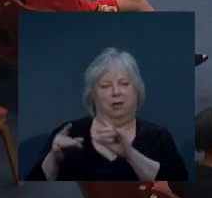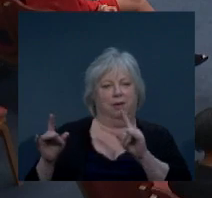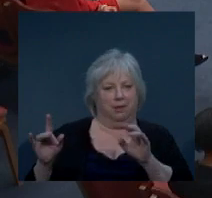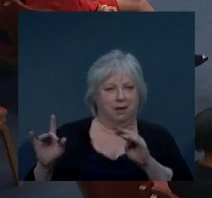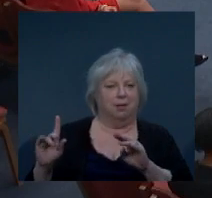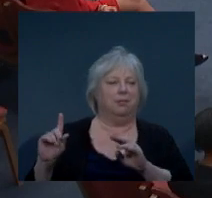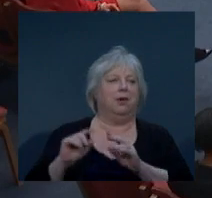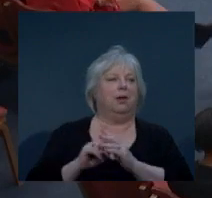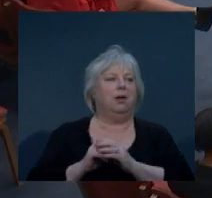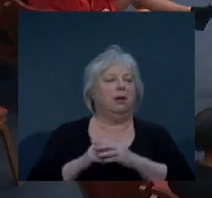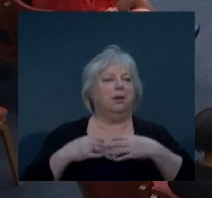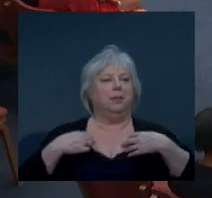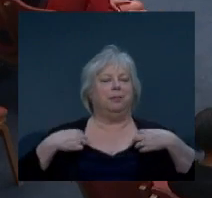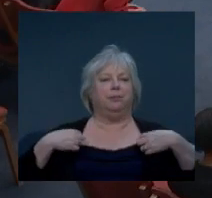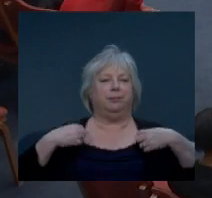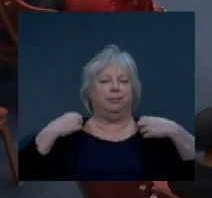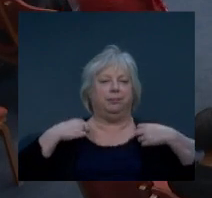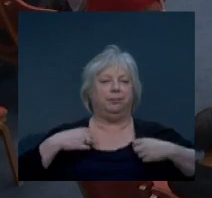Tom.